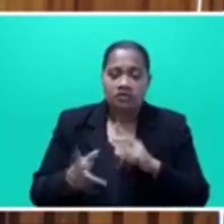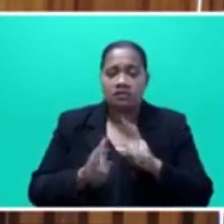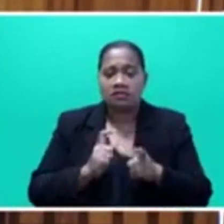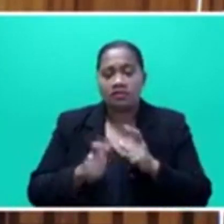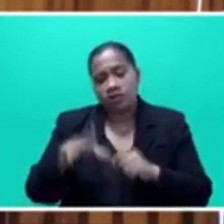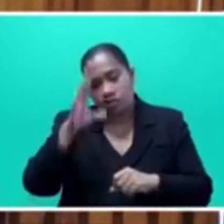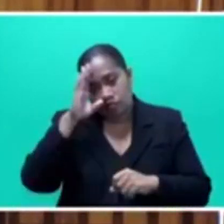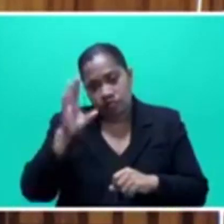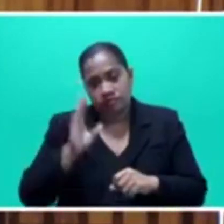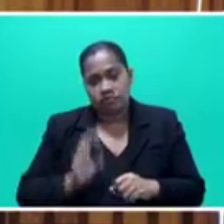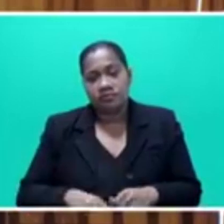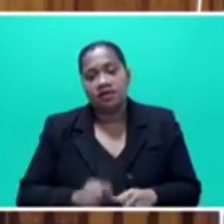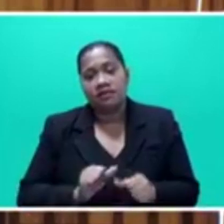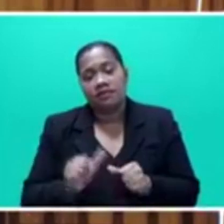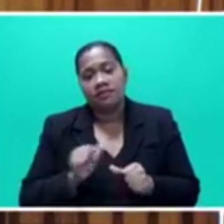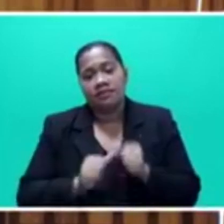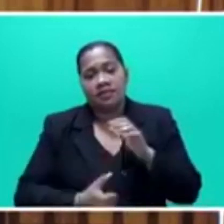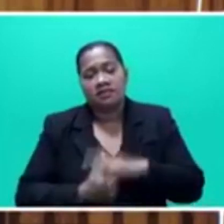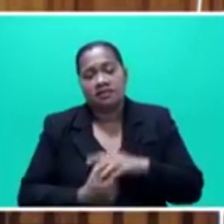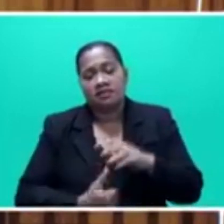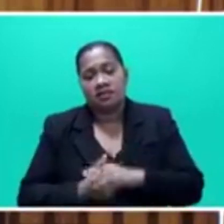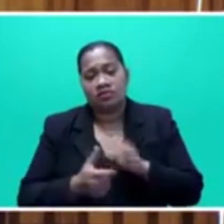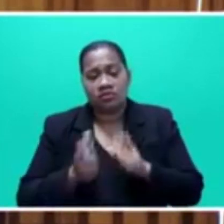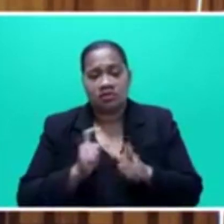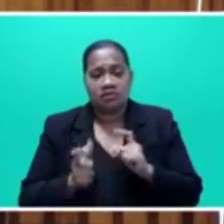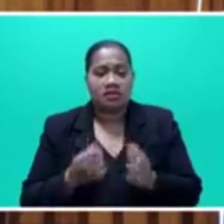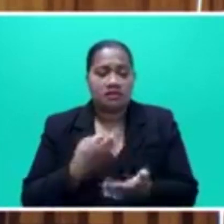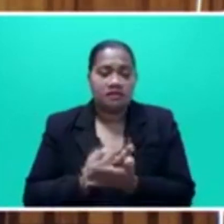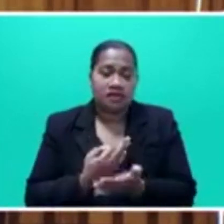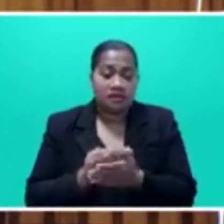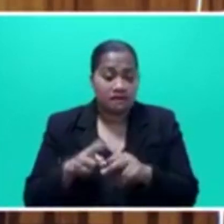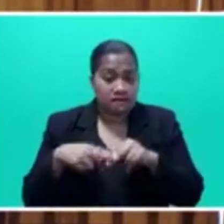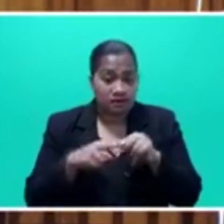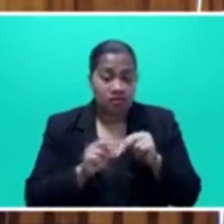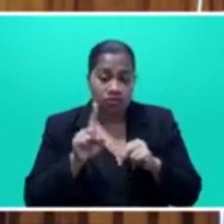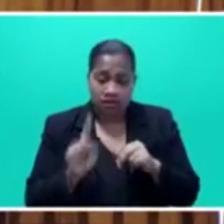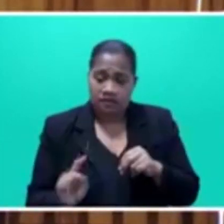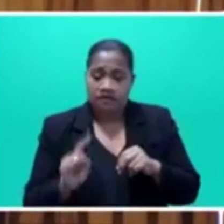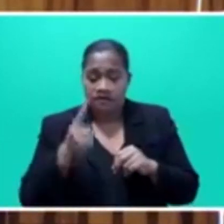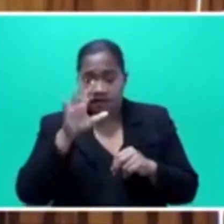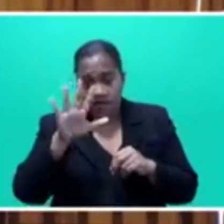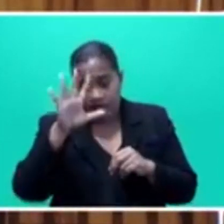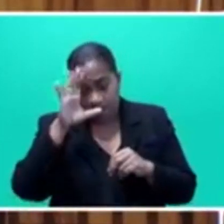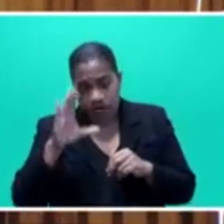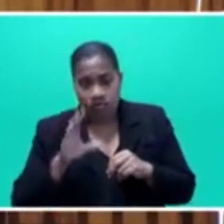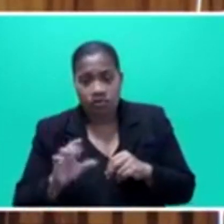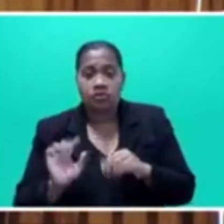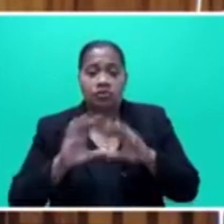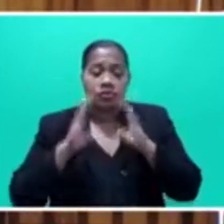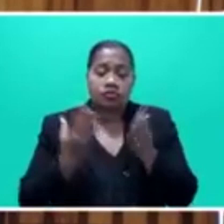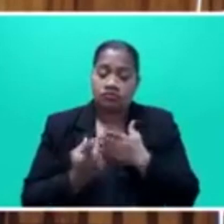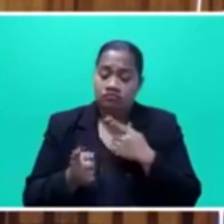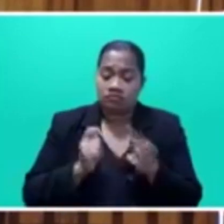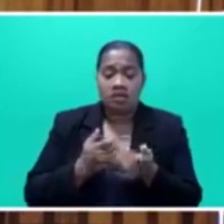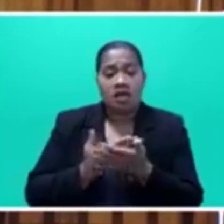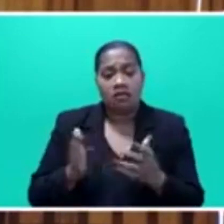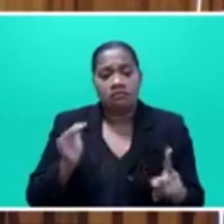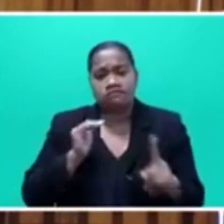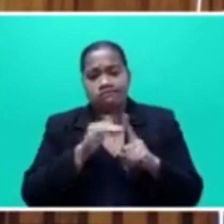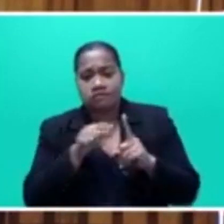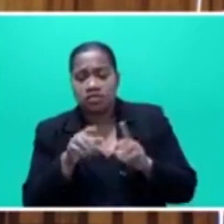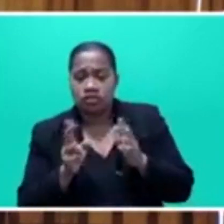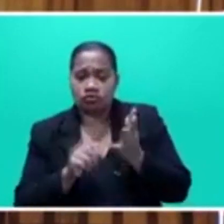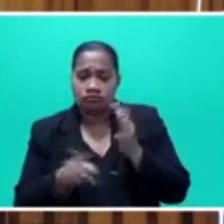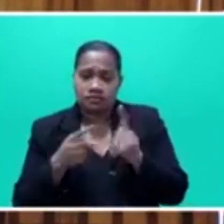countries better access climate finance. Fiji is one of the first 5 countries in the world to test how this approach. The United Kingdom has